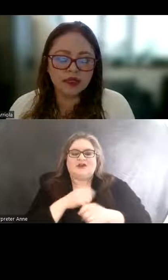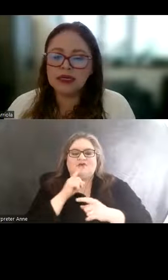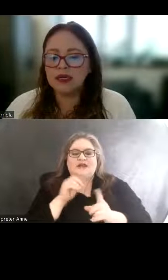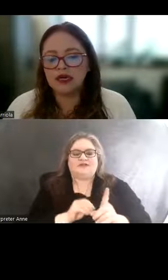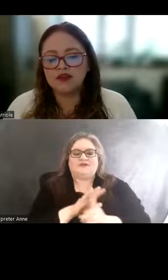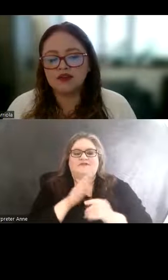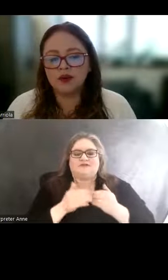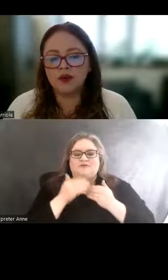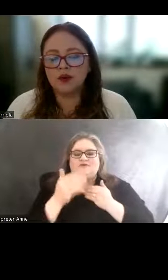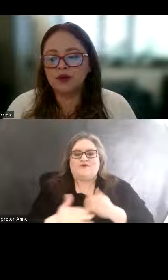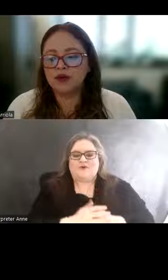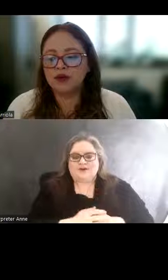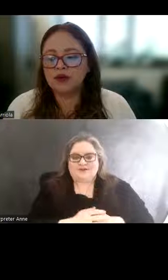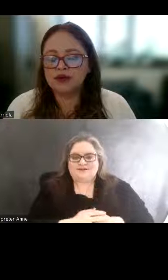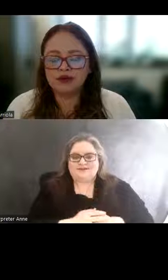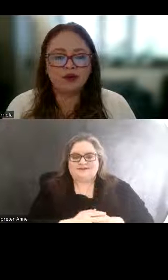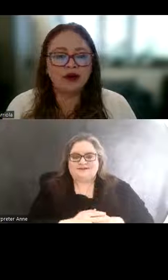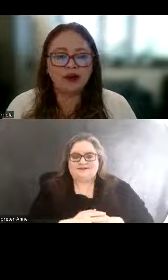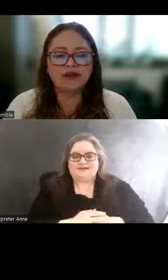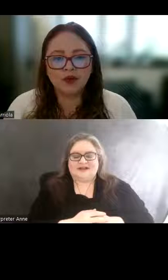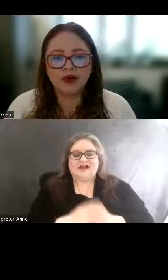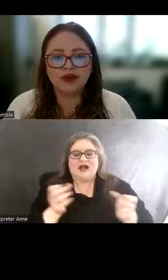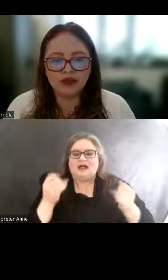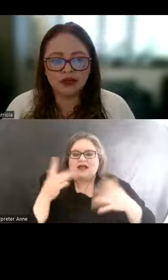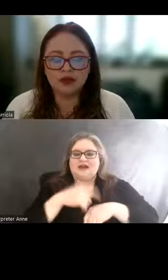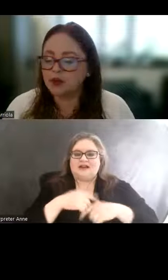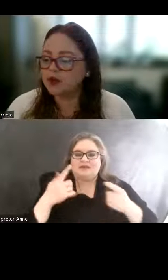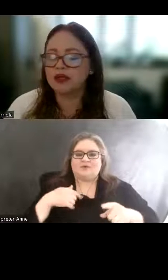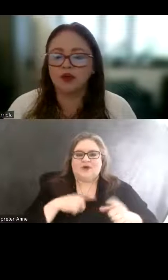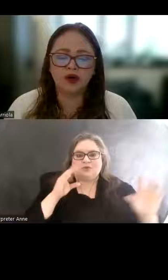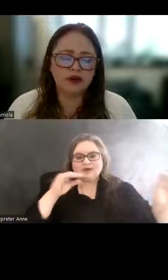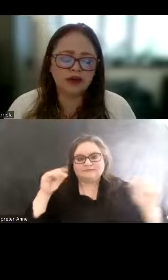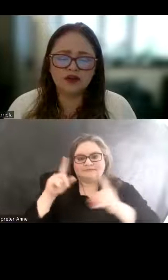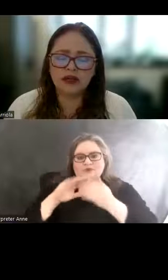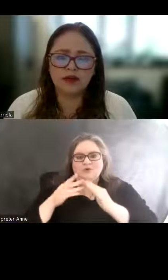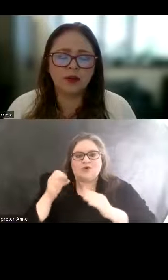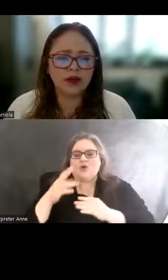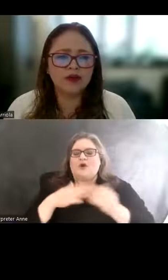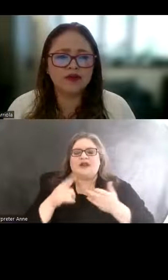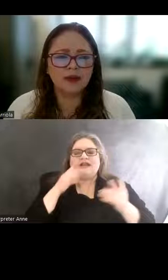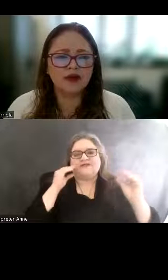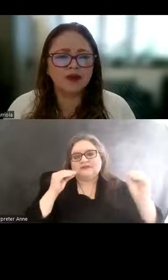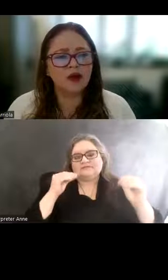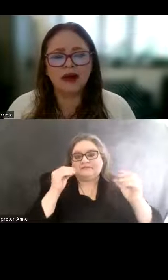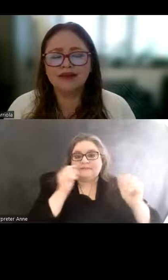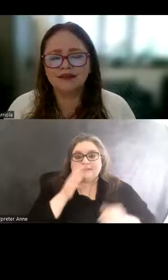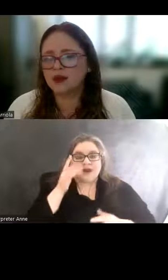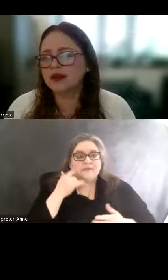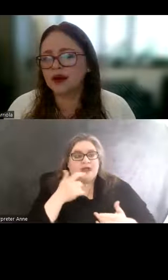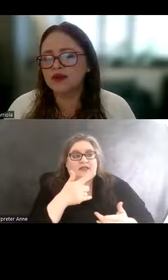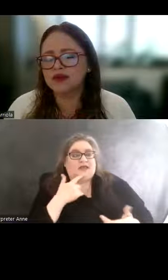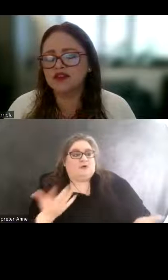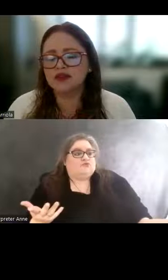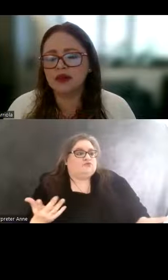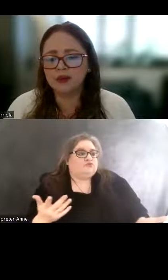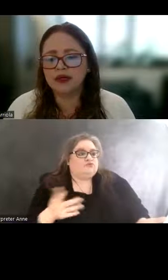forward. And so a lot of times when we're educating the community or even educating the parents, because the parents are like, oh, I didn't feel like